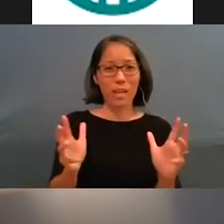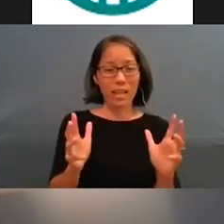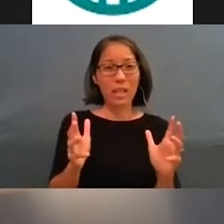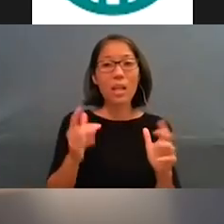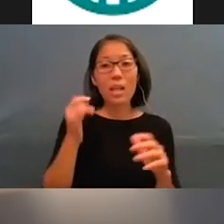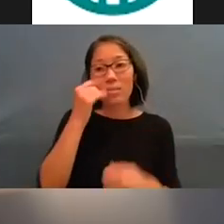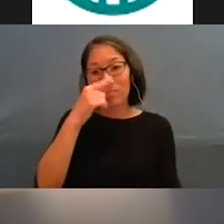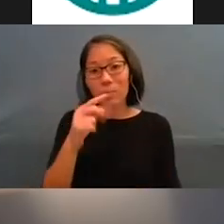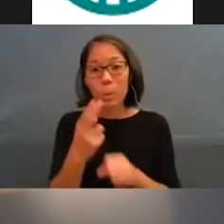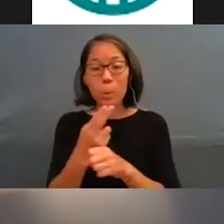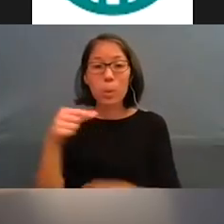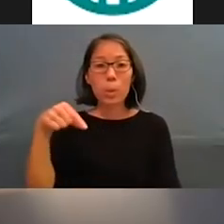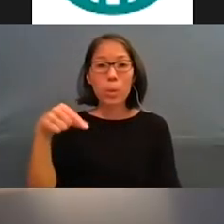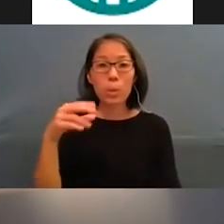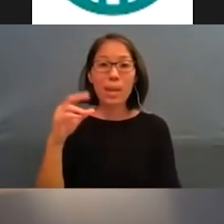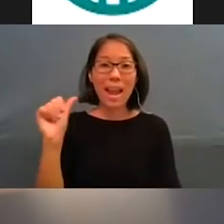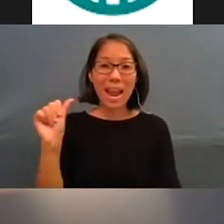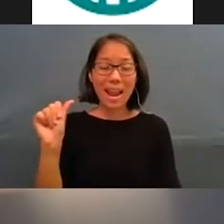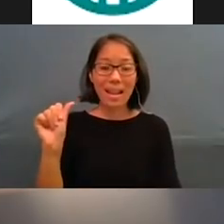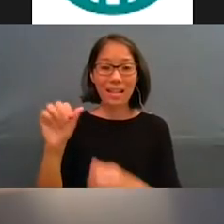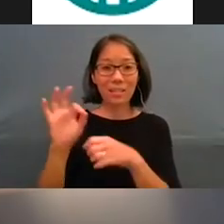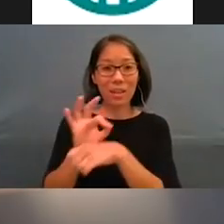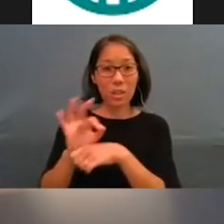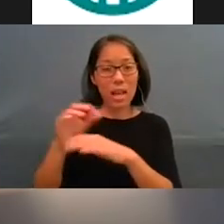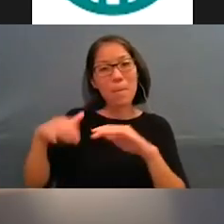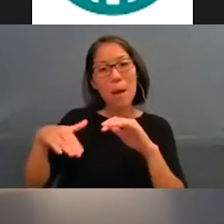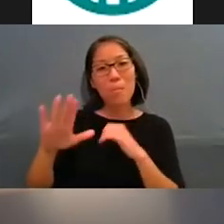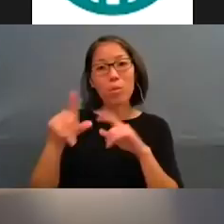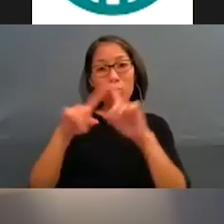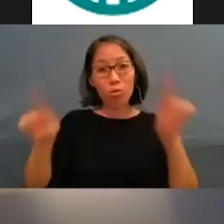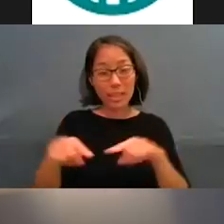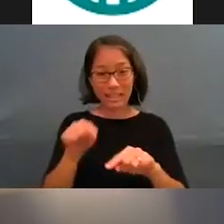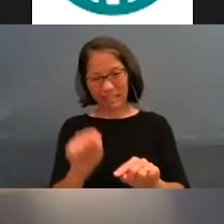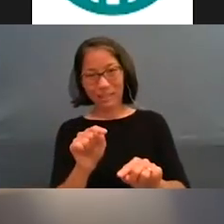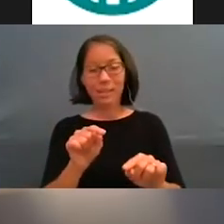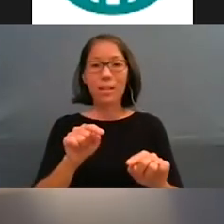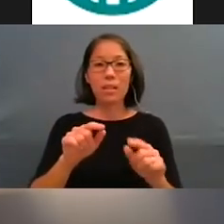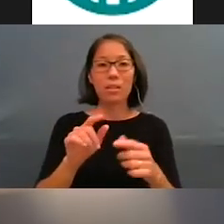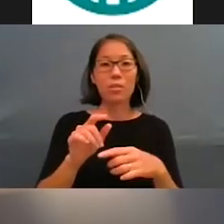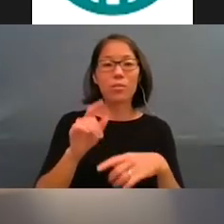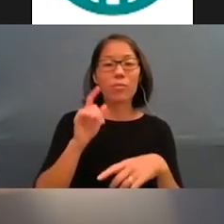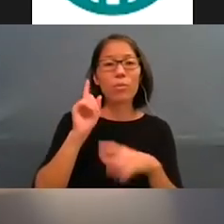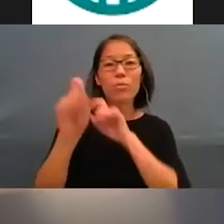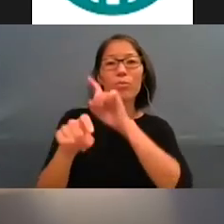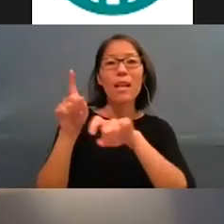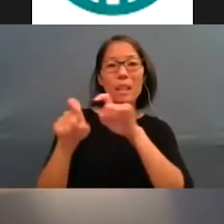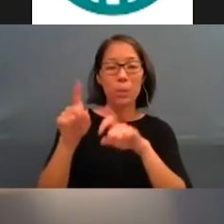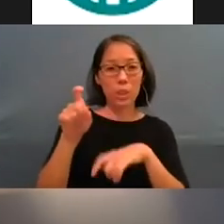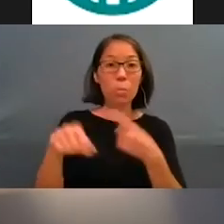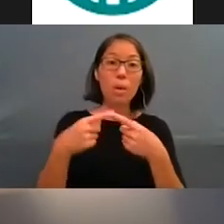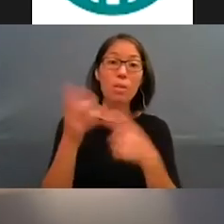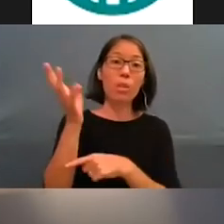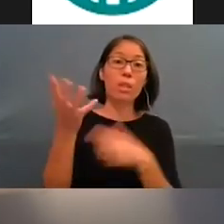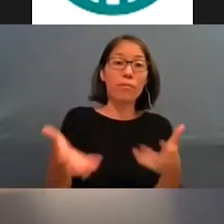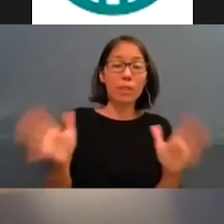Q&A function that you'll see there at the bottom of your screen to ask questions once our presentation is over, we'll